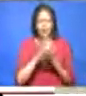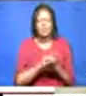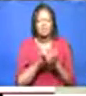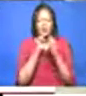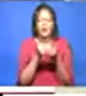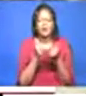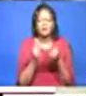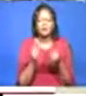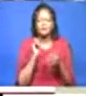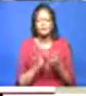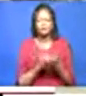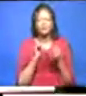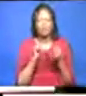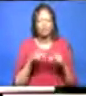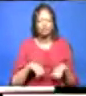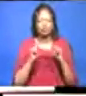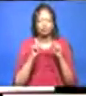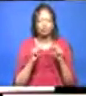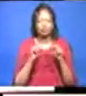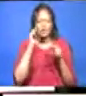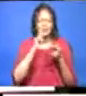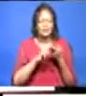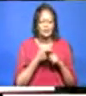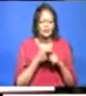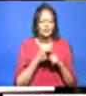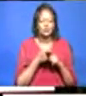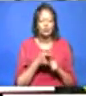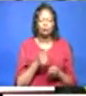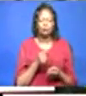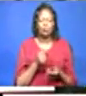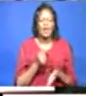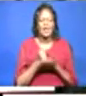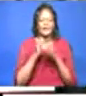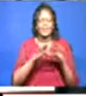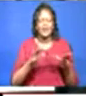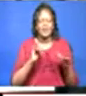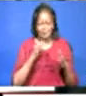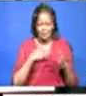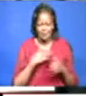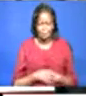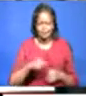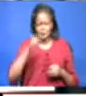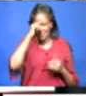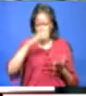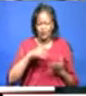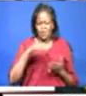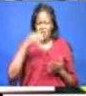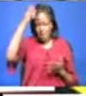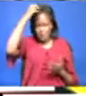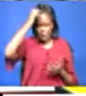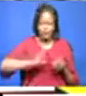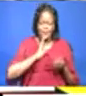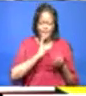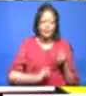so that we maintain our Kenyan standards to secure our market that we've now gotten. Governor of Lamu, he's been very supportive and he's